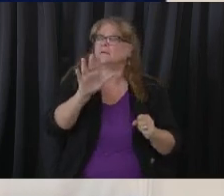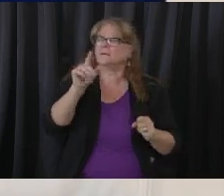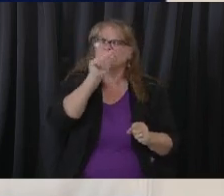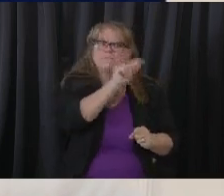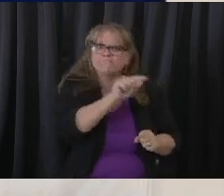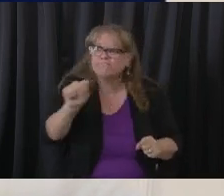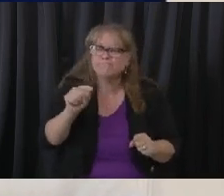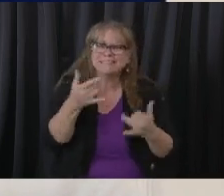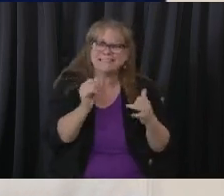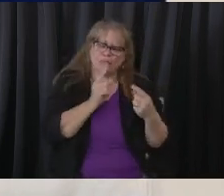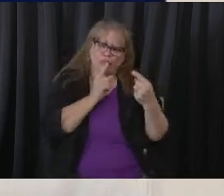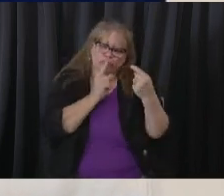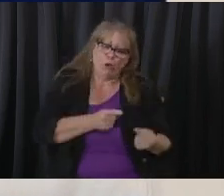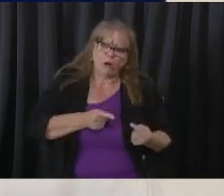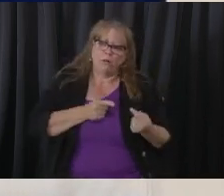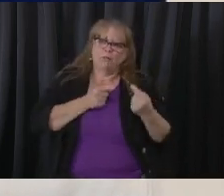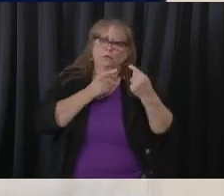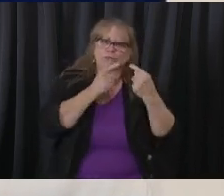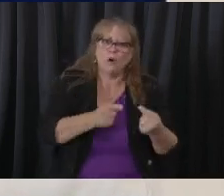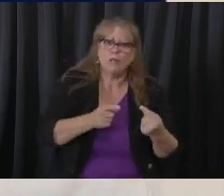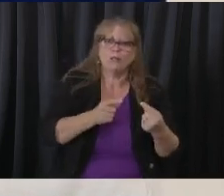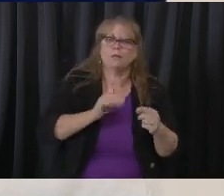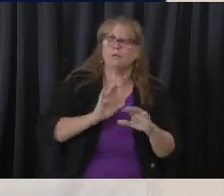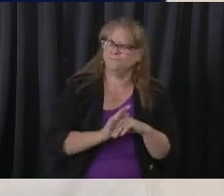fires, Cameron Peak Fire,